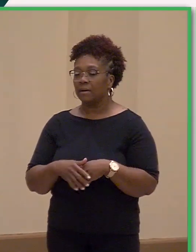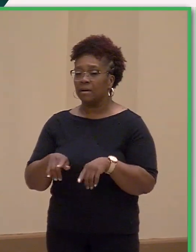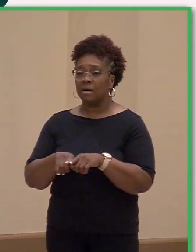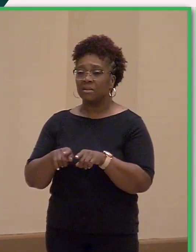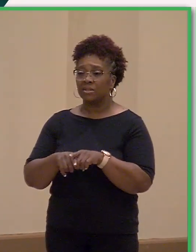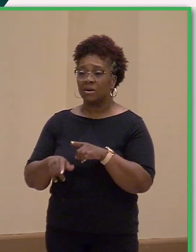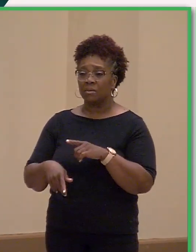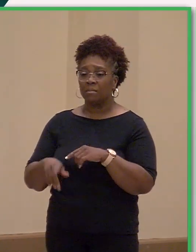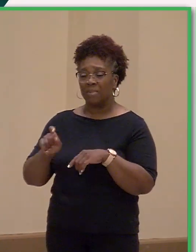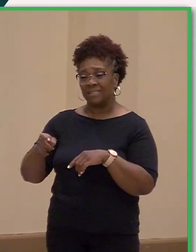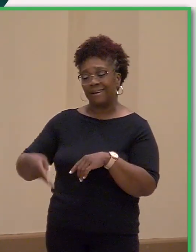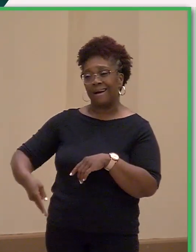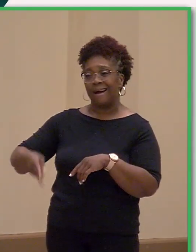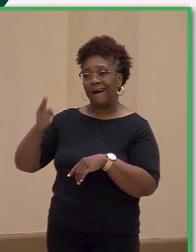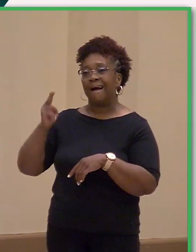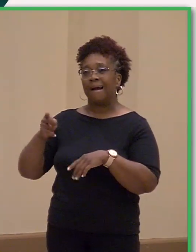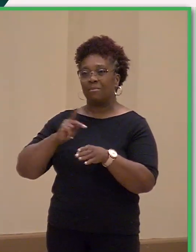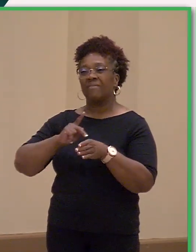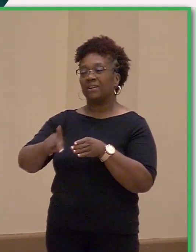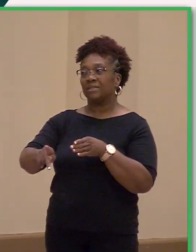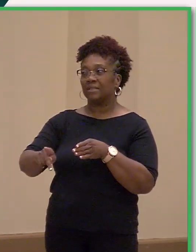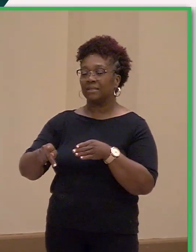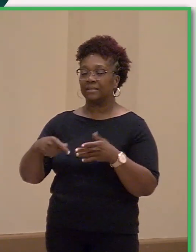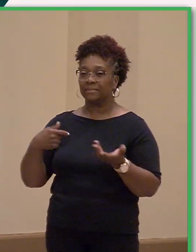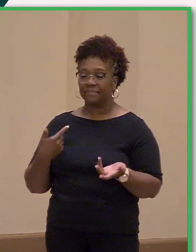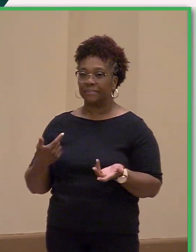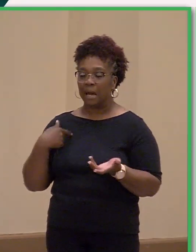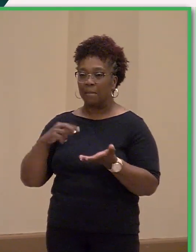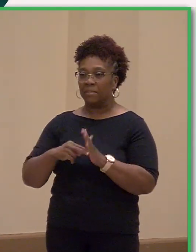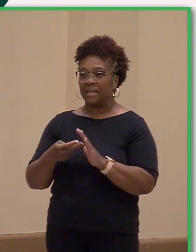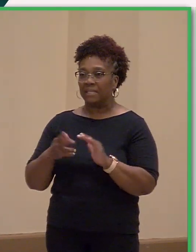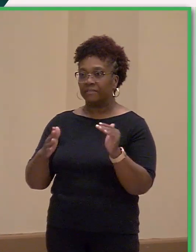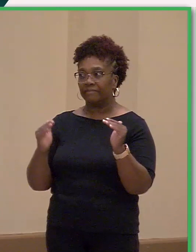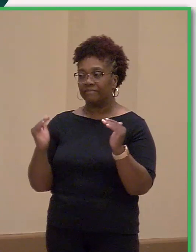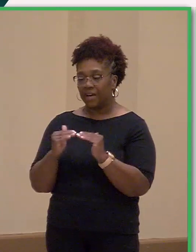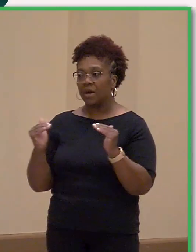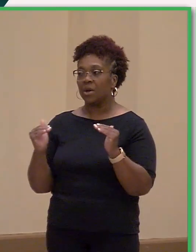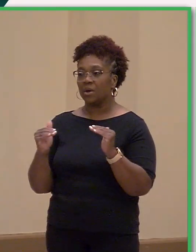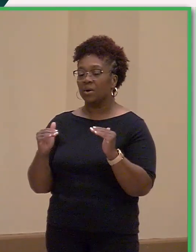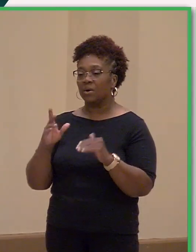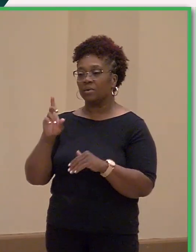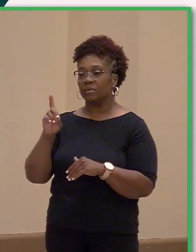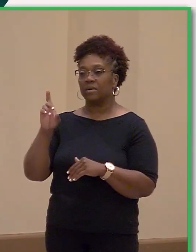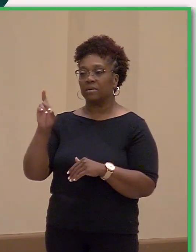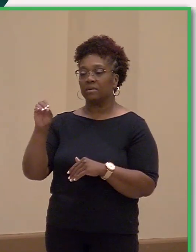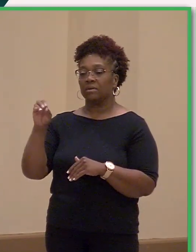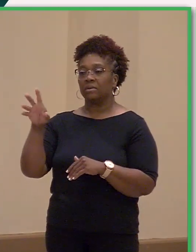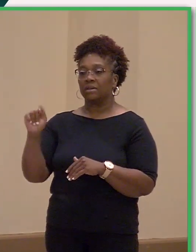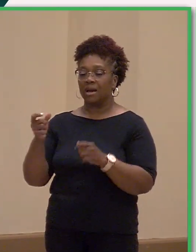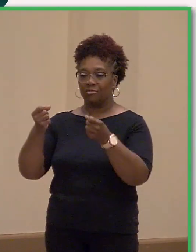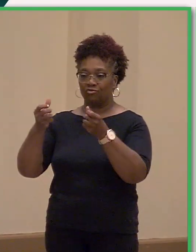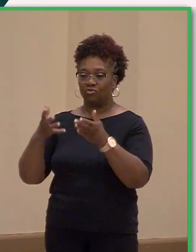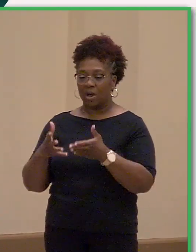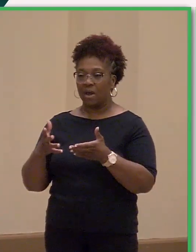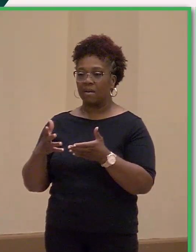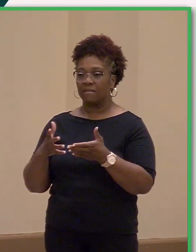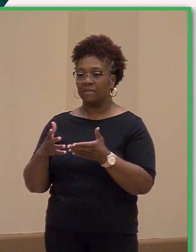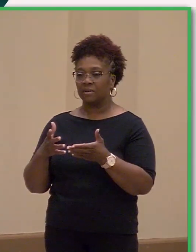of professionalism. I mean, it's only fair that DDOT drivers receive appropriate